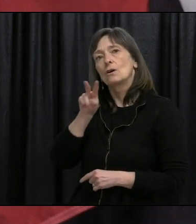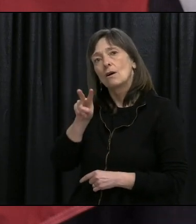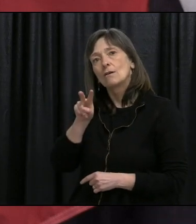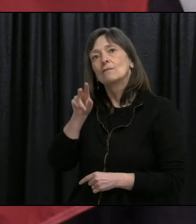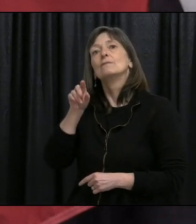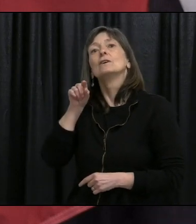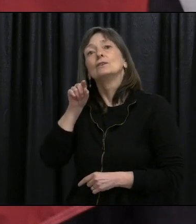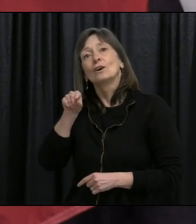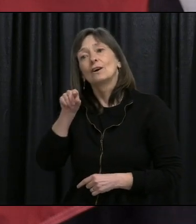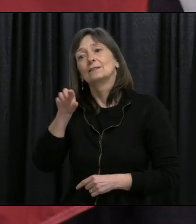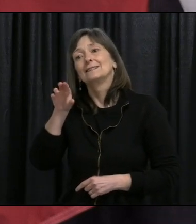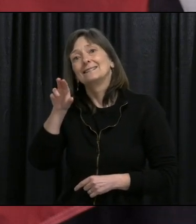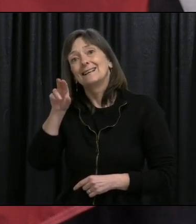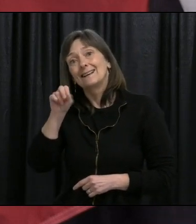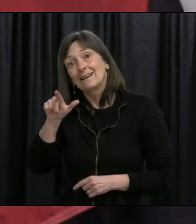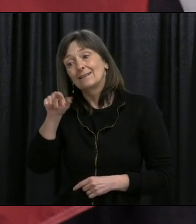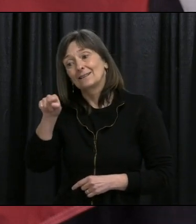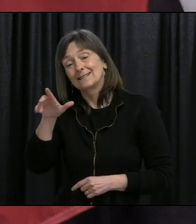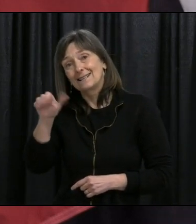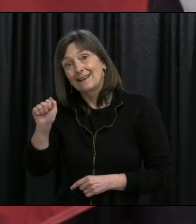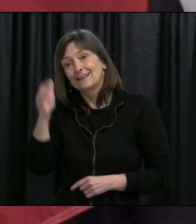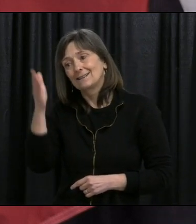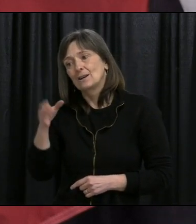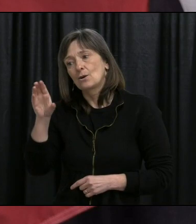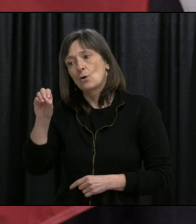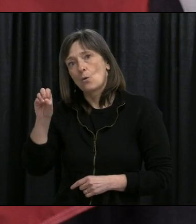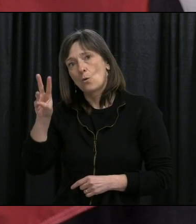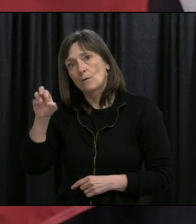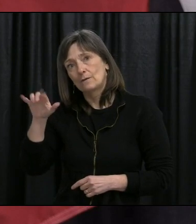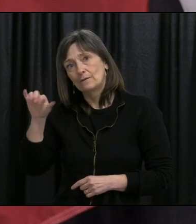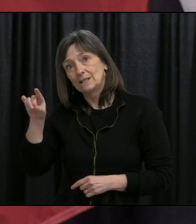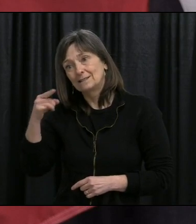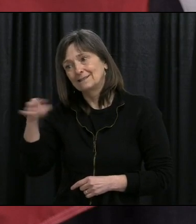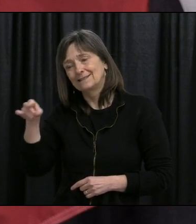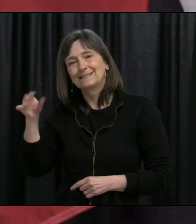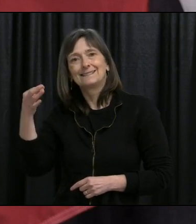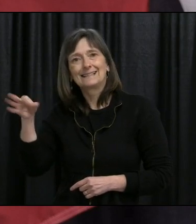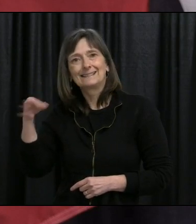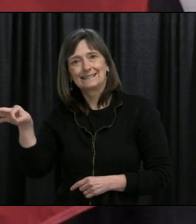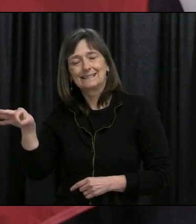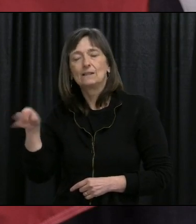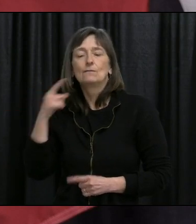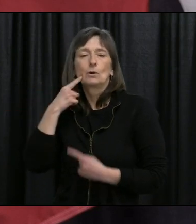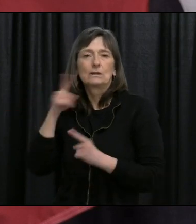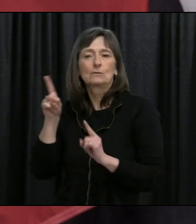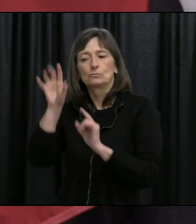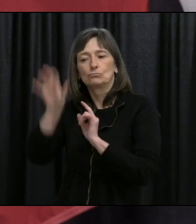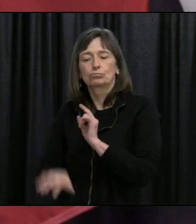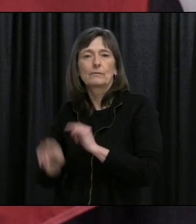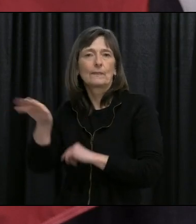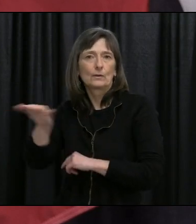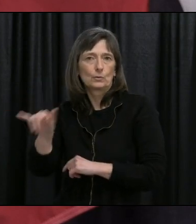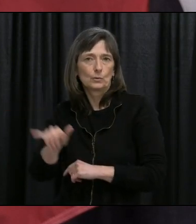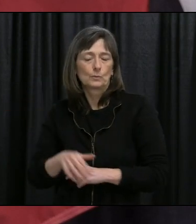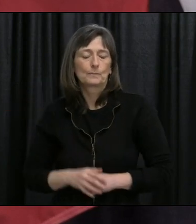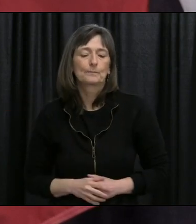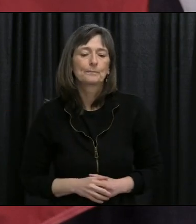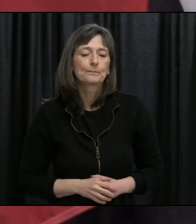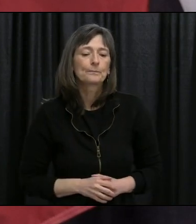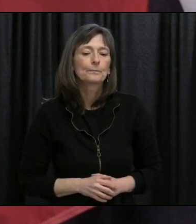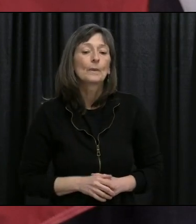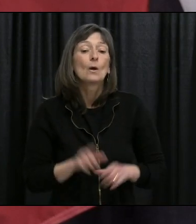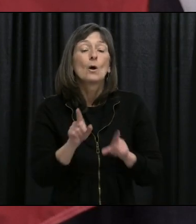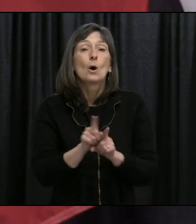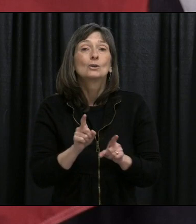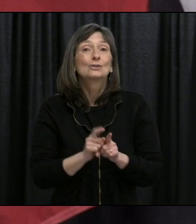gov.nl.ca/COVID-19. So go there to look for the information on today's announcements. Also, a few days ago, we laid a foundation how we